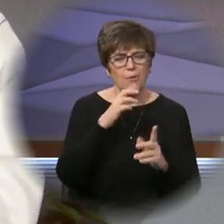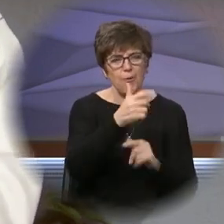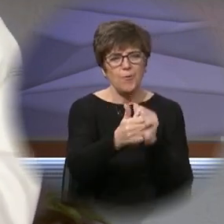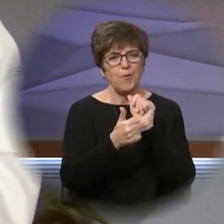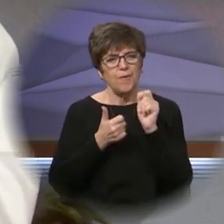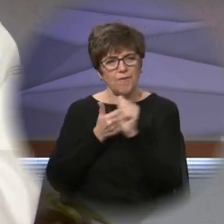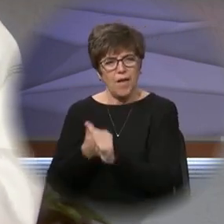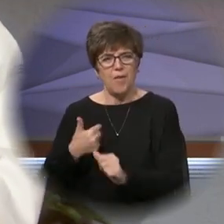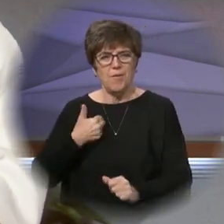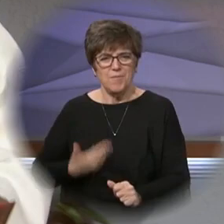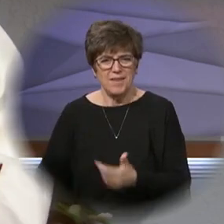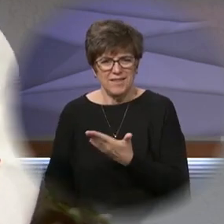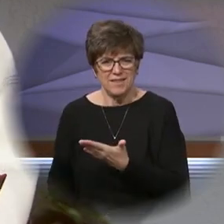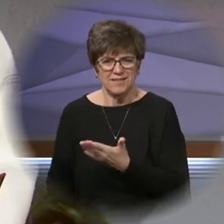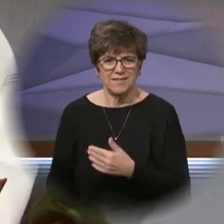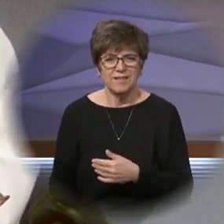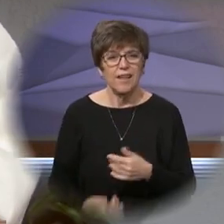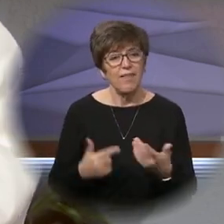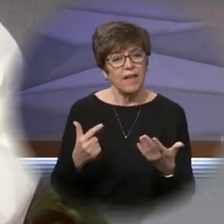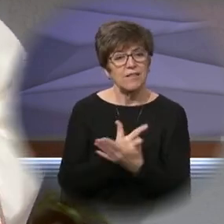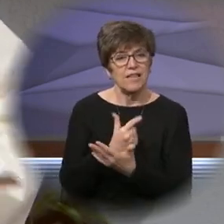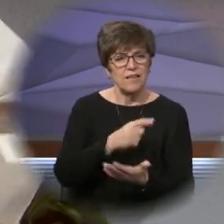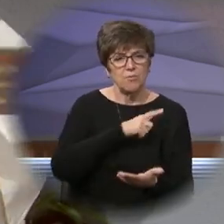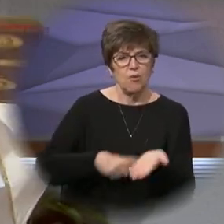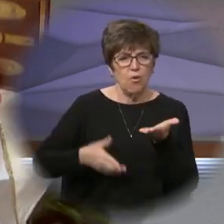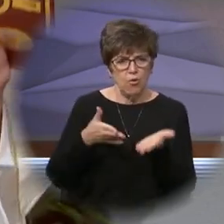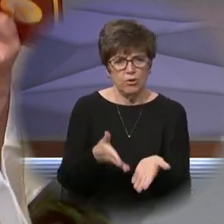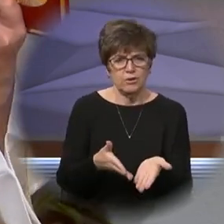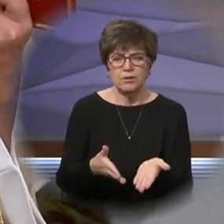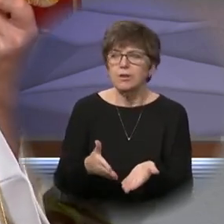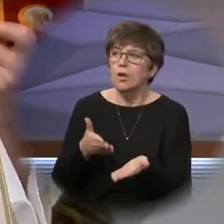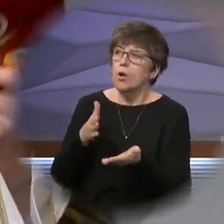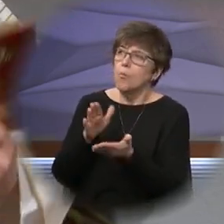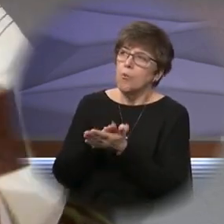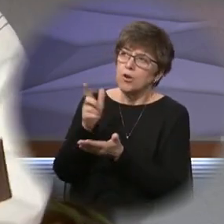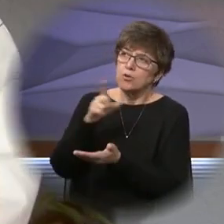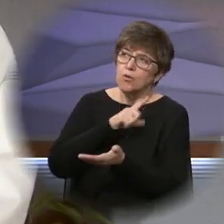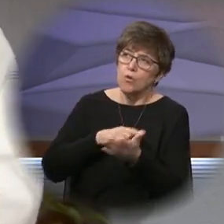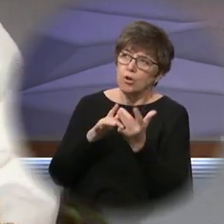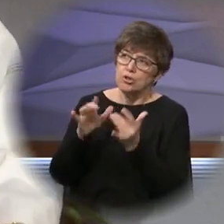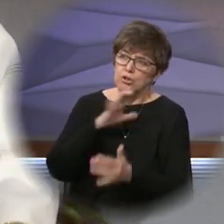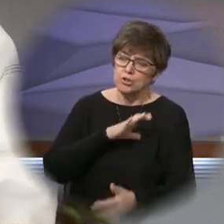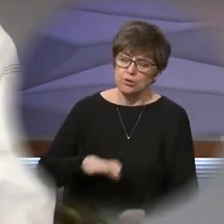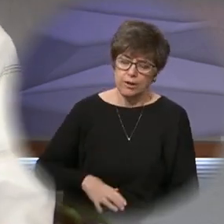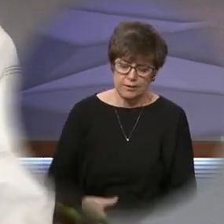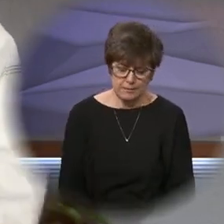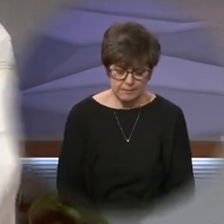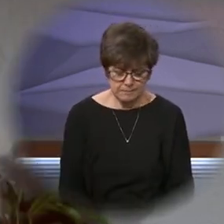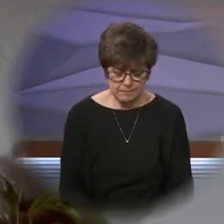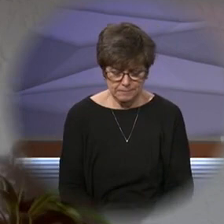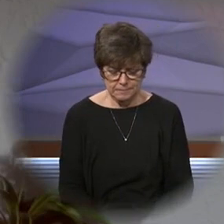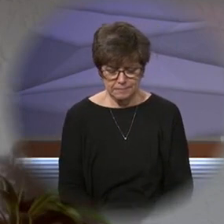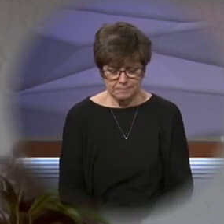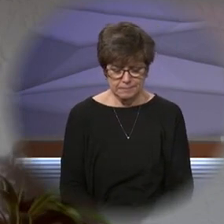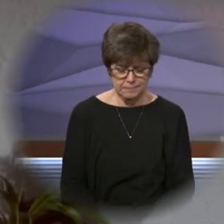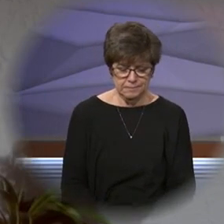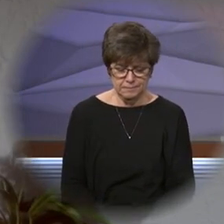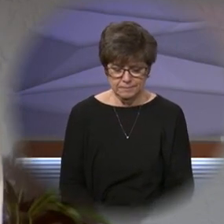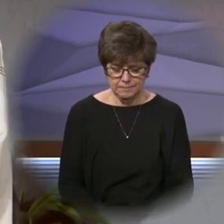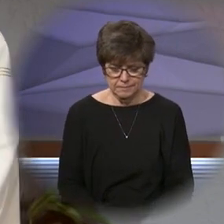another." The Gospel of the Lord. Praise to you, Lord Jesus Christ.